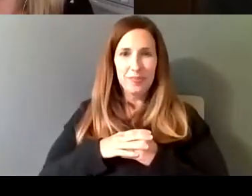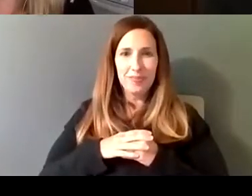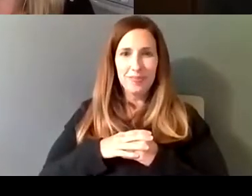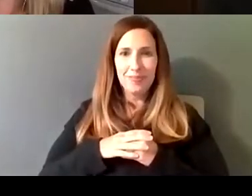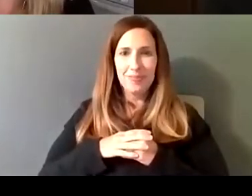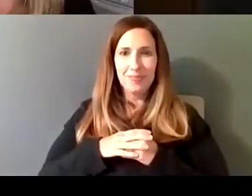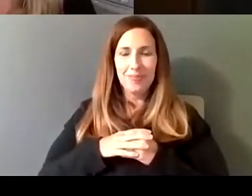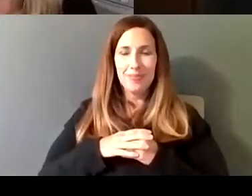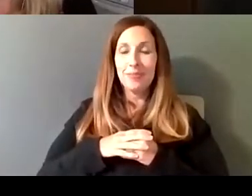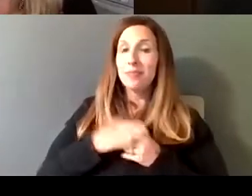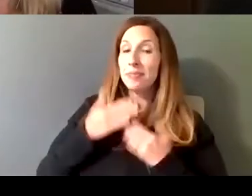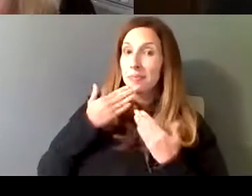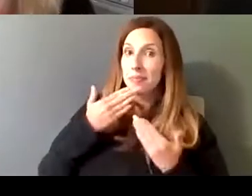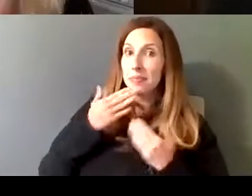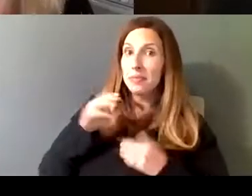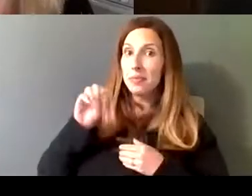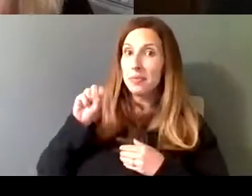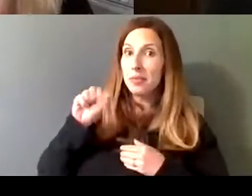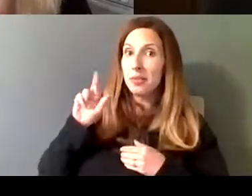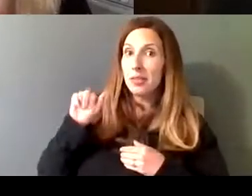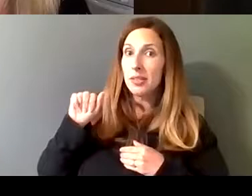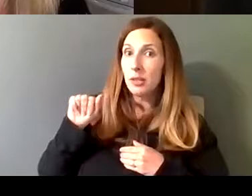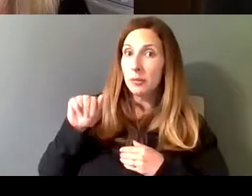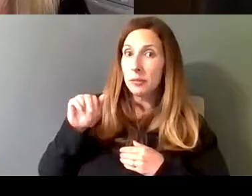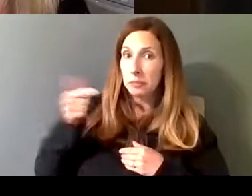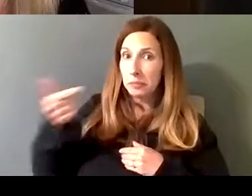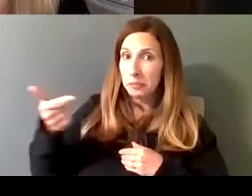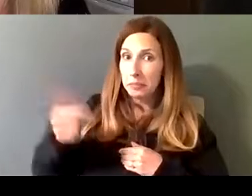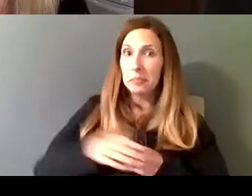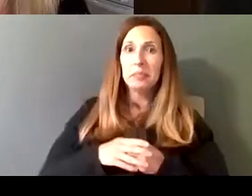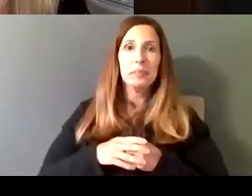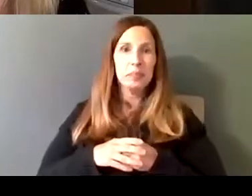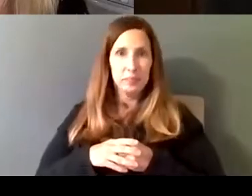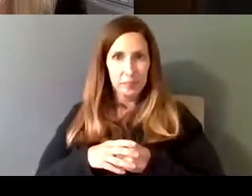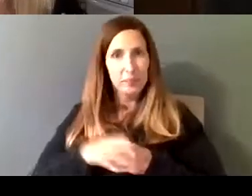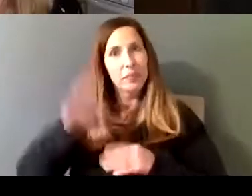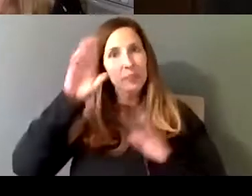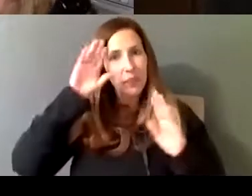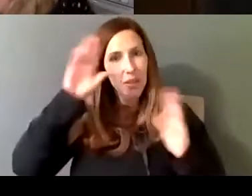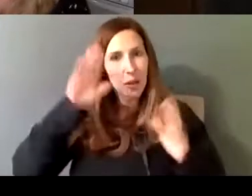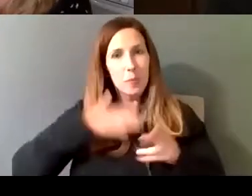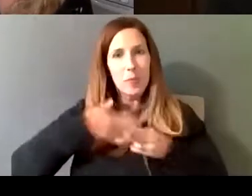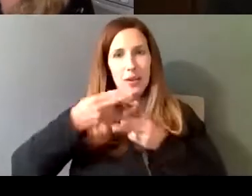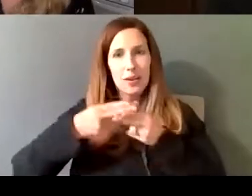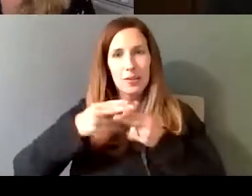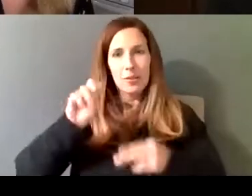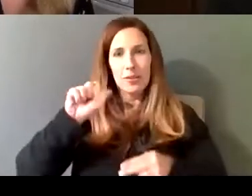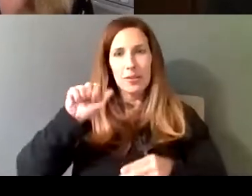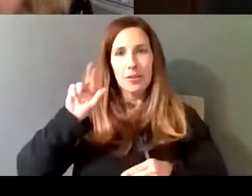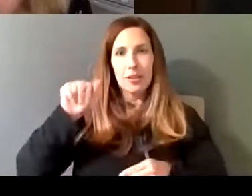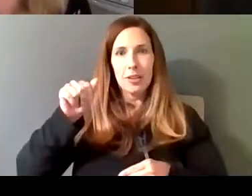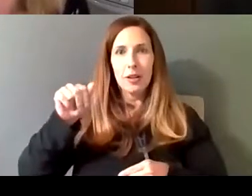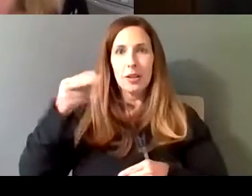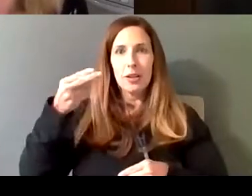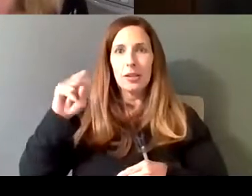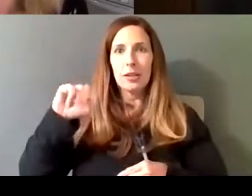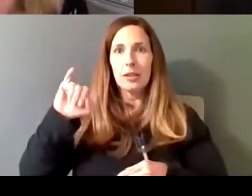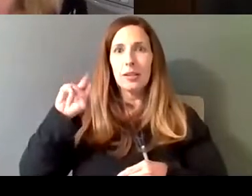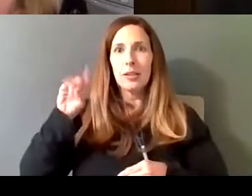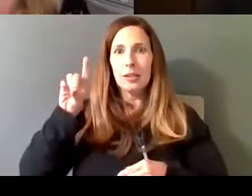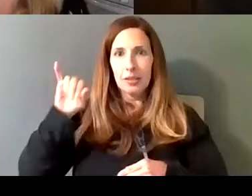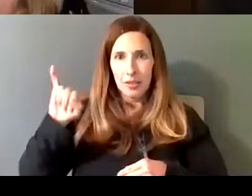you. Sarah, would you like to go next? Yes. Hello, everyone. My name is Sarah Hindi. My pronouns are